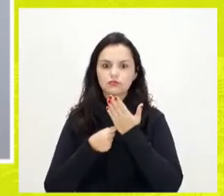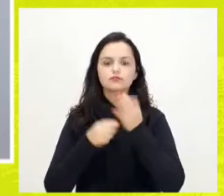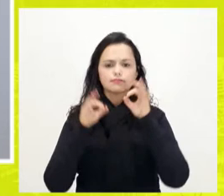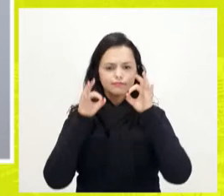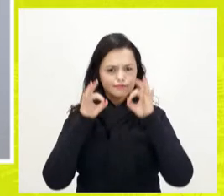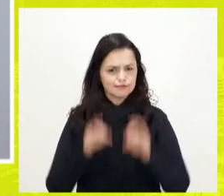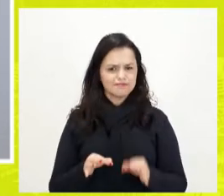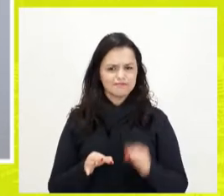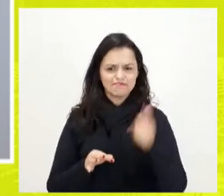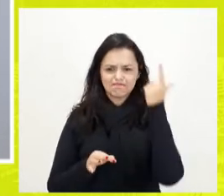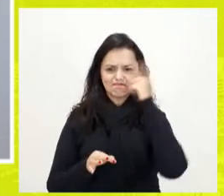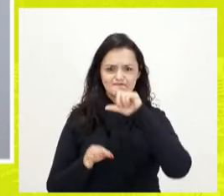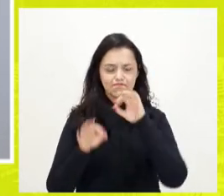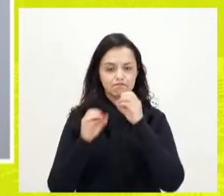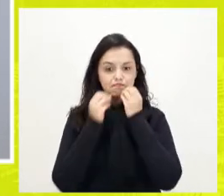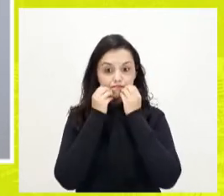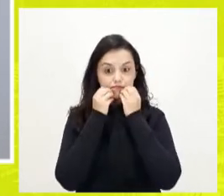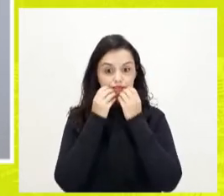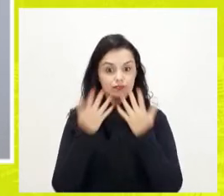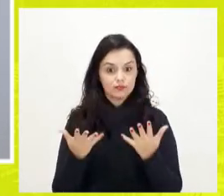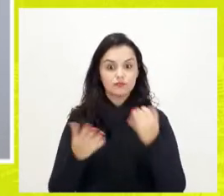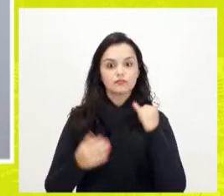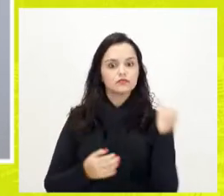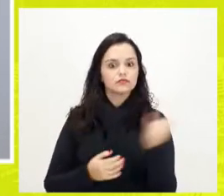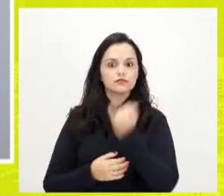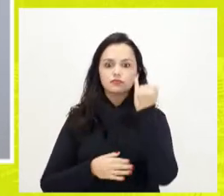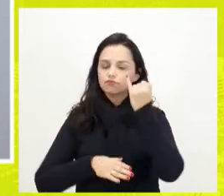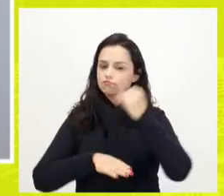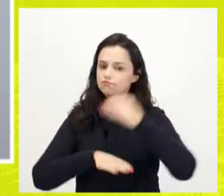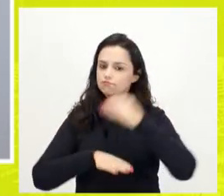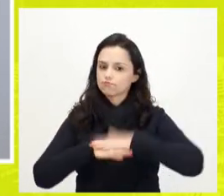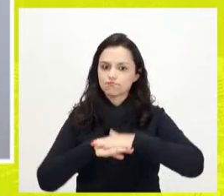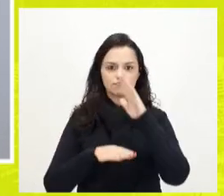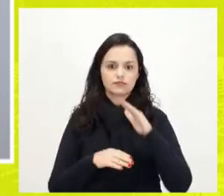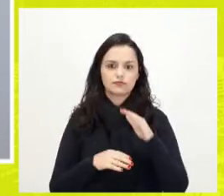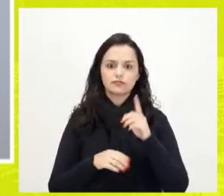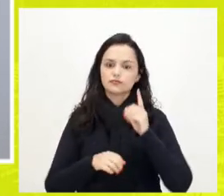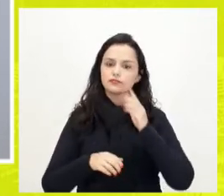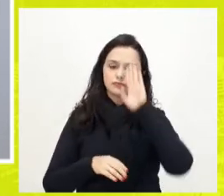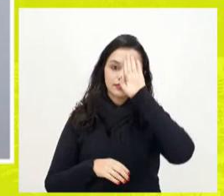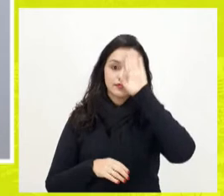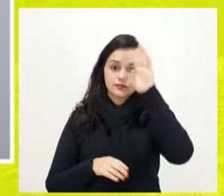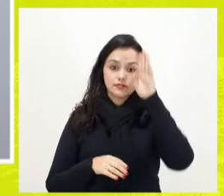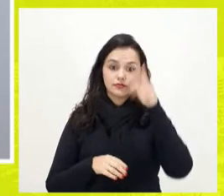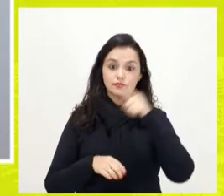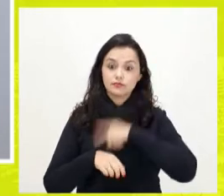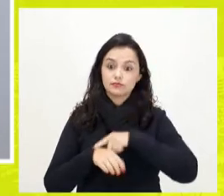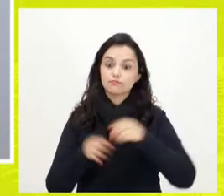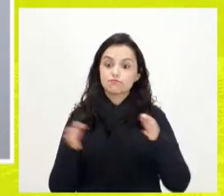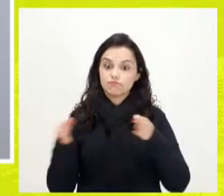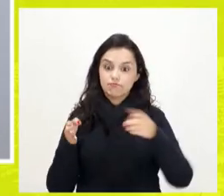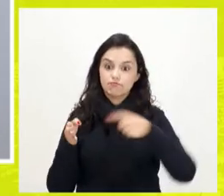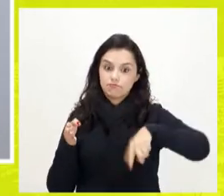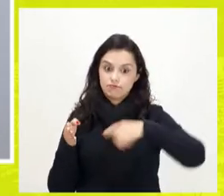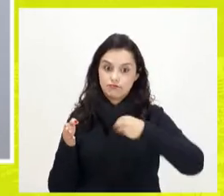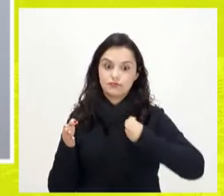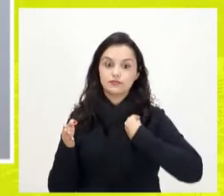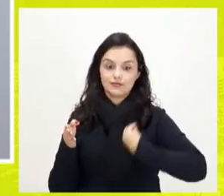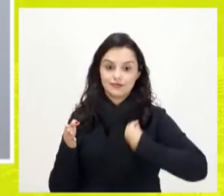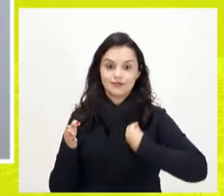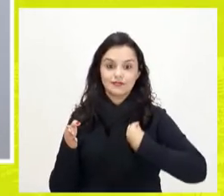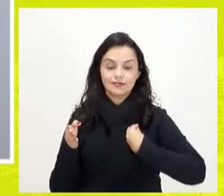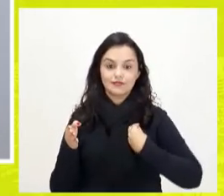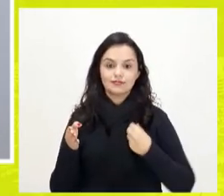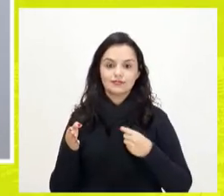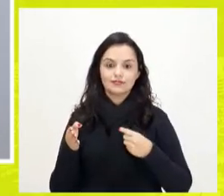model or pattern works very well and it's really important especially because of the moment that we're living